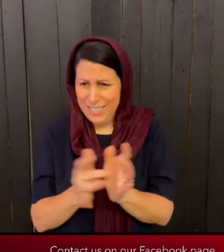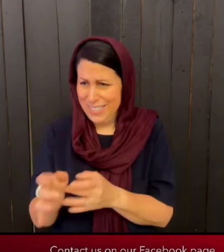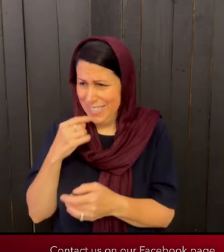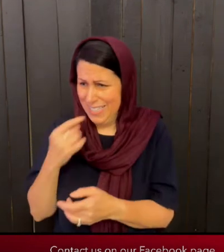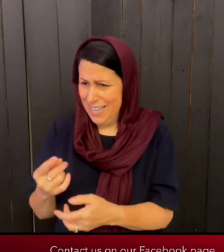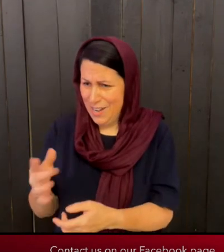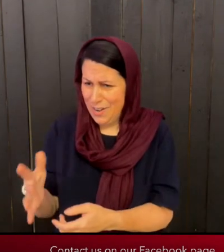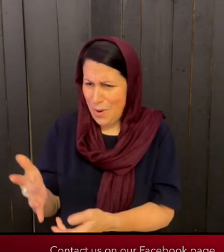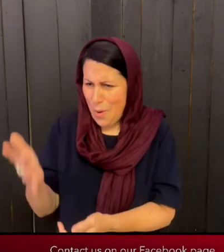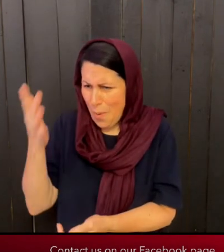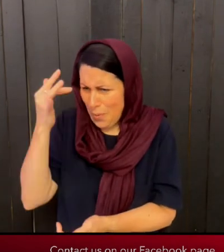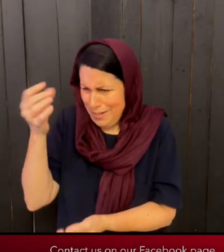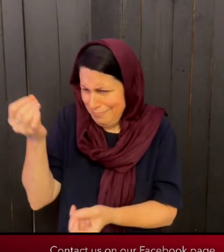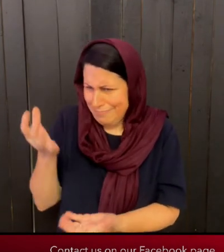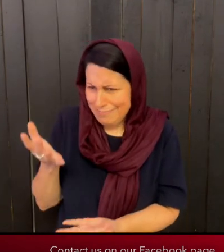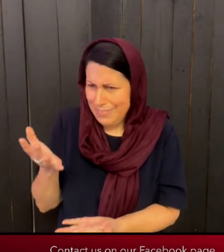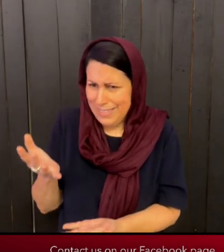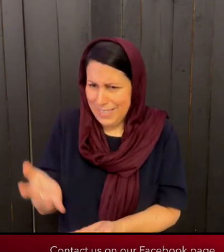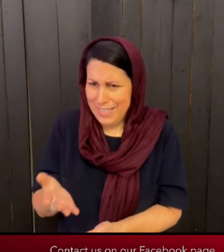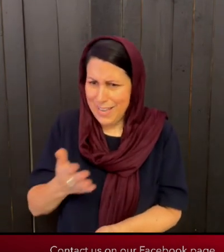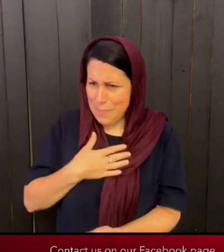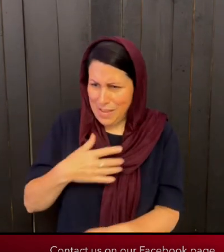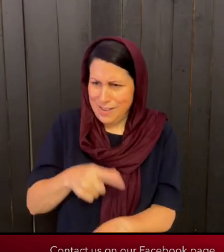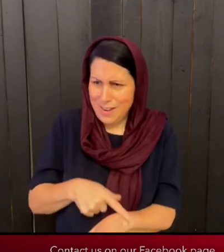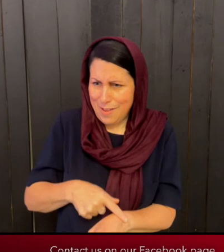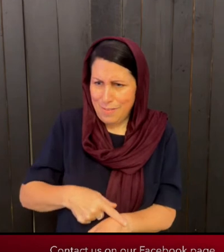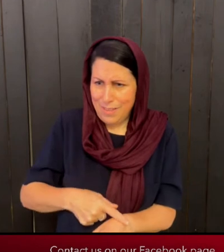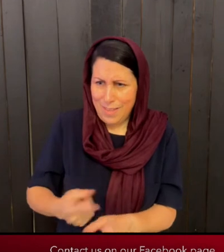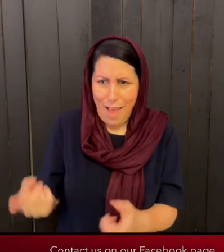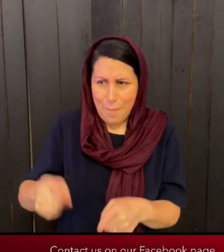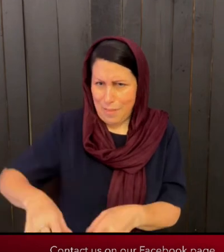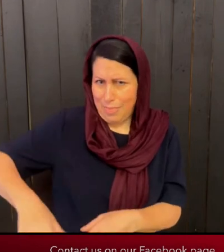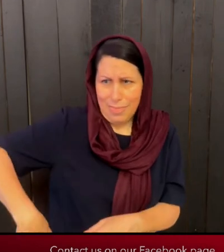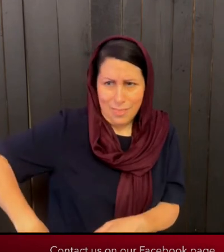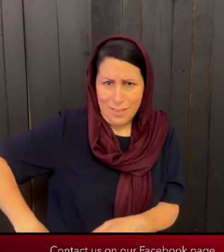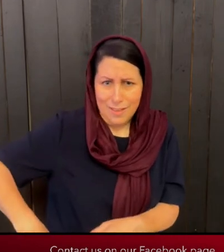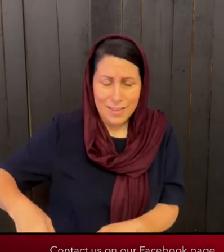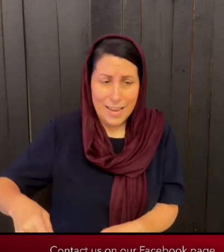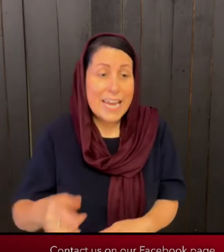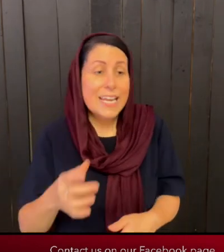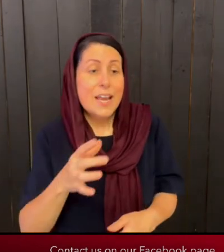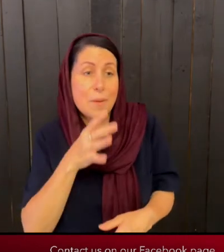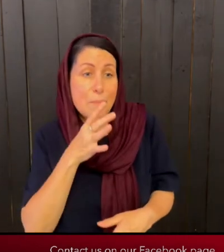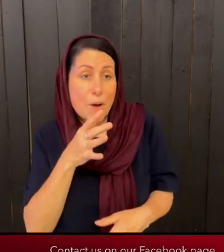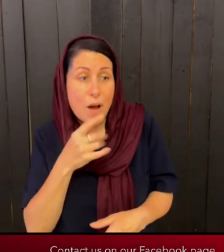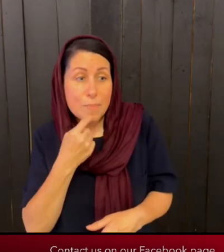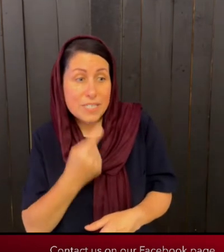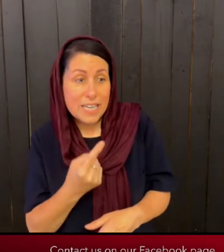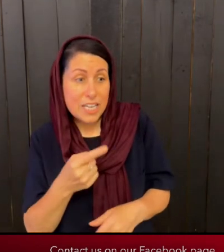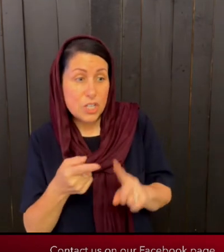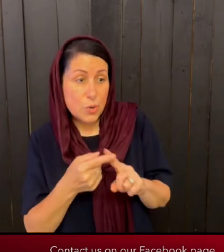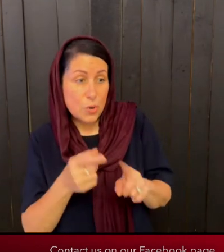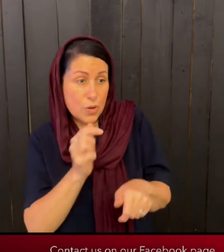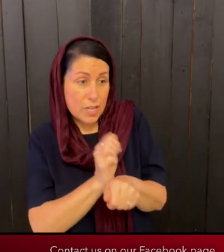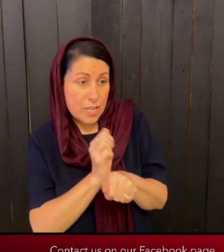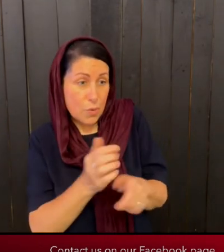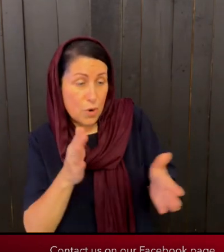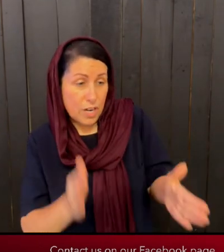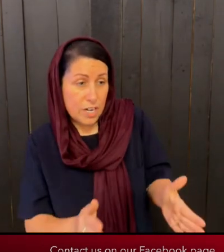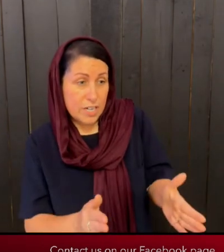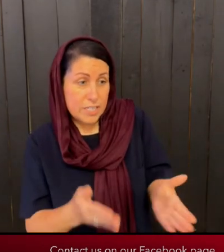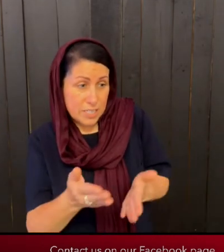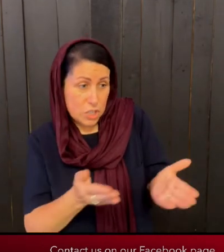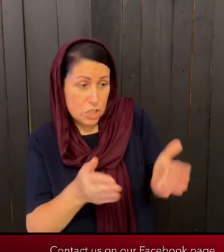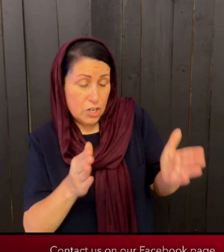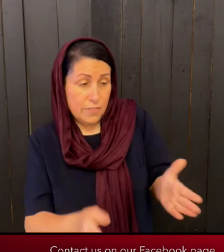come." His mother said to the servants, "Whatever he says to you, do it." Now there were six stone